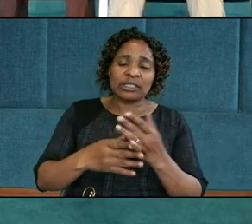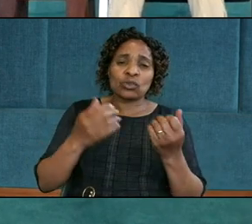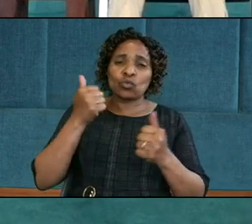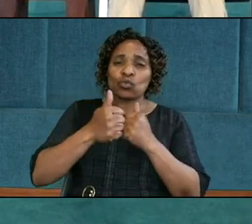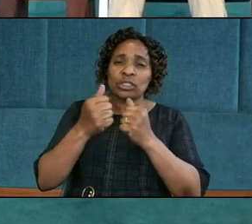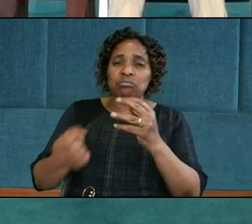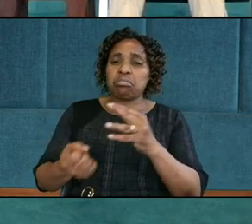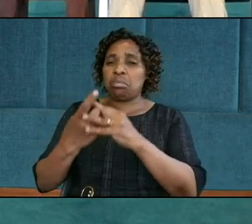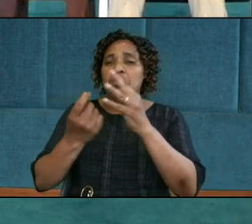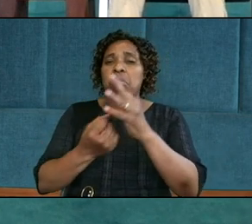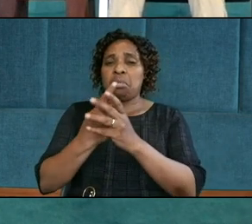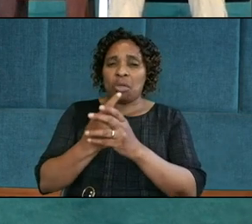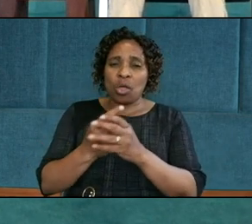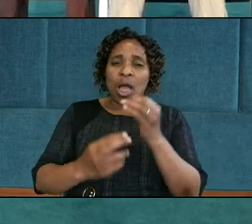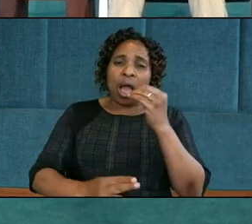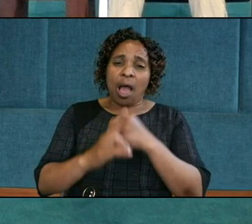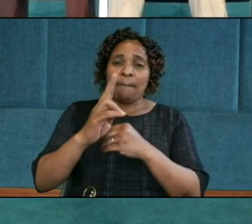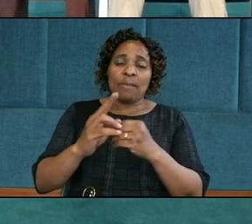up against